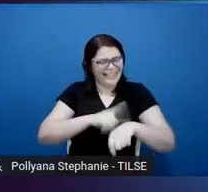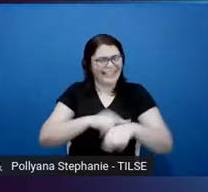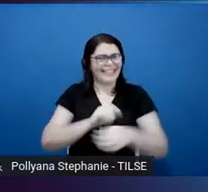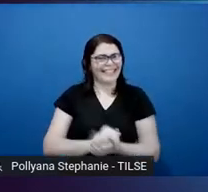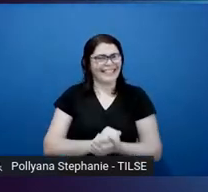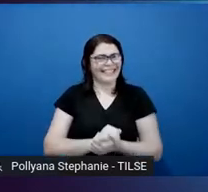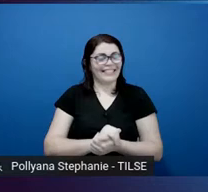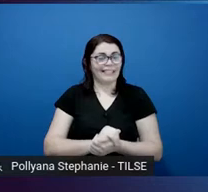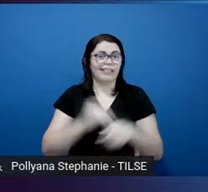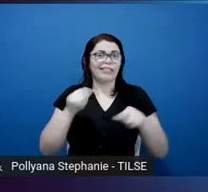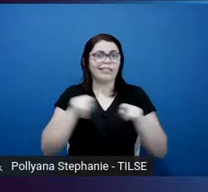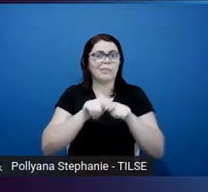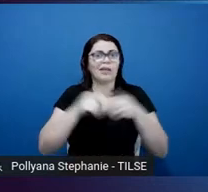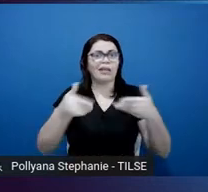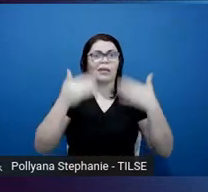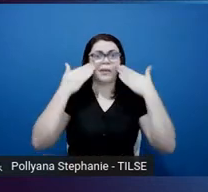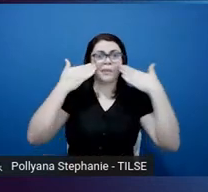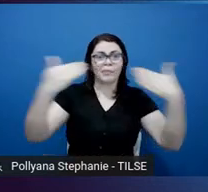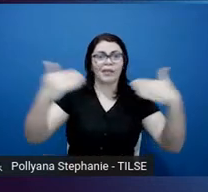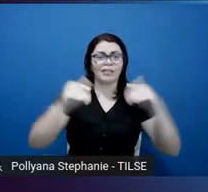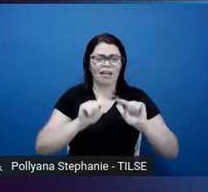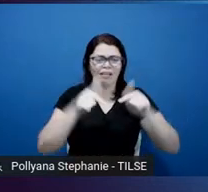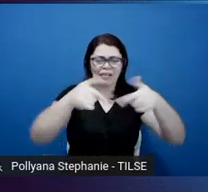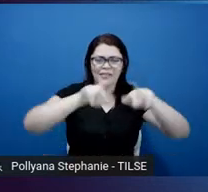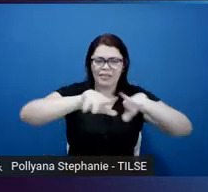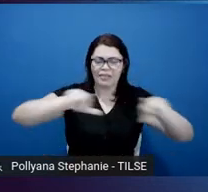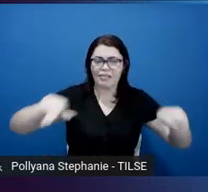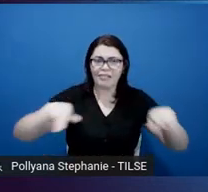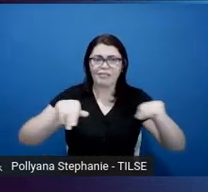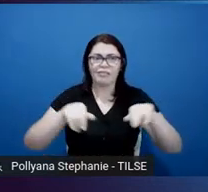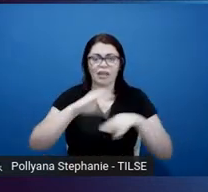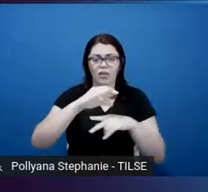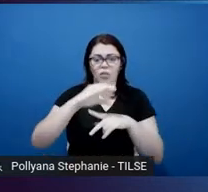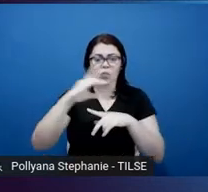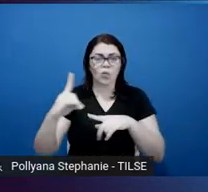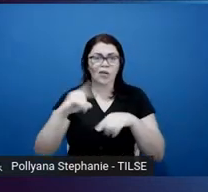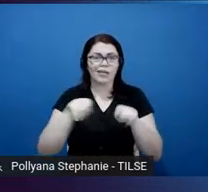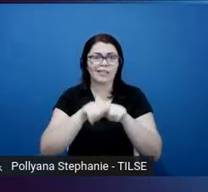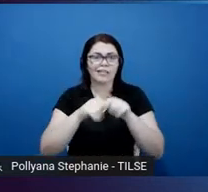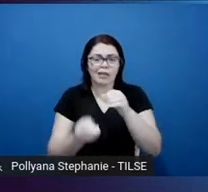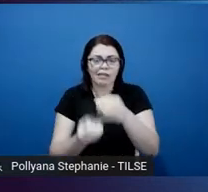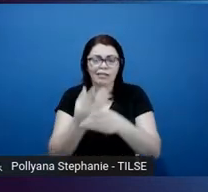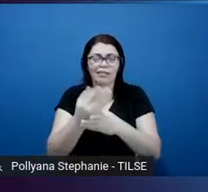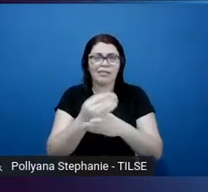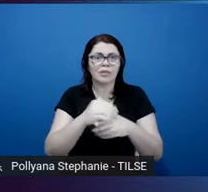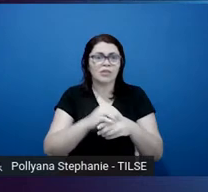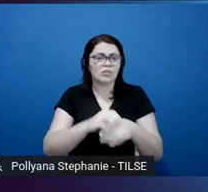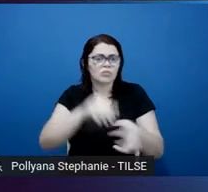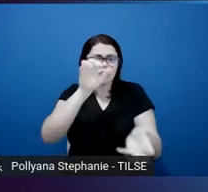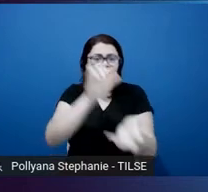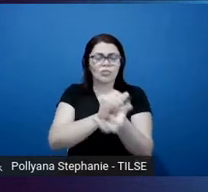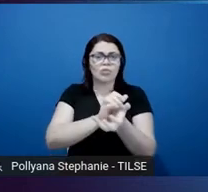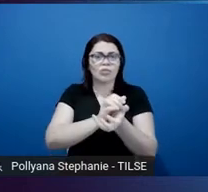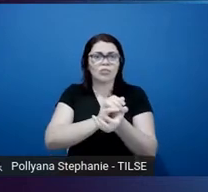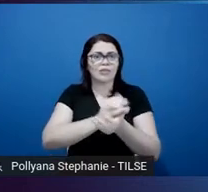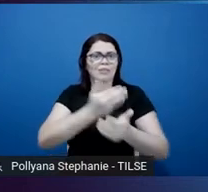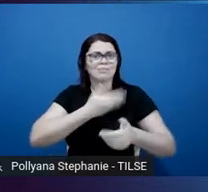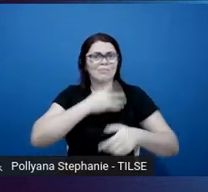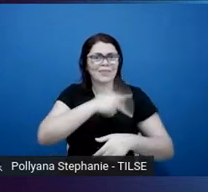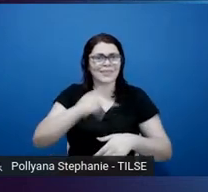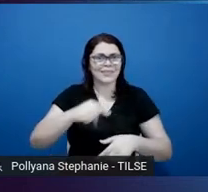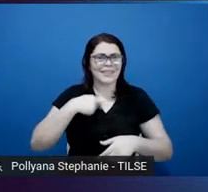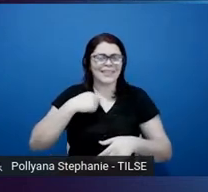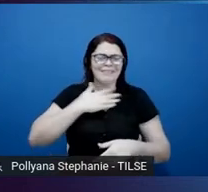to highlight that all of these activities are coordinated and implemented by a group of colleagues whom I'm very proud